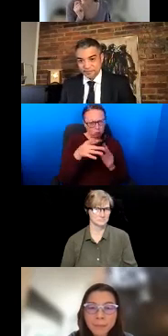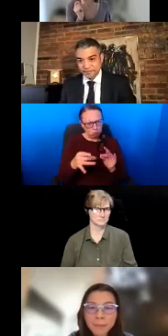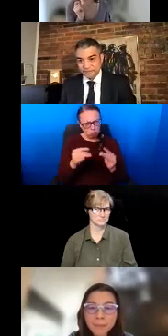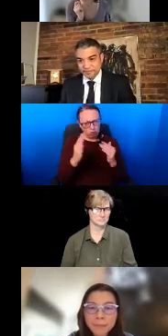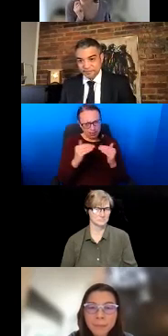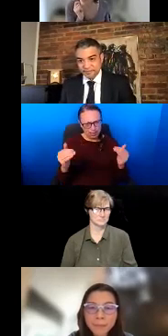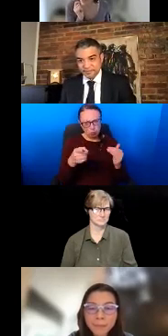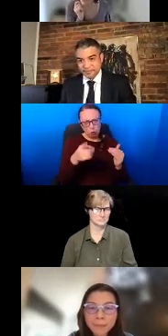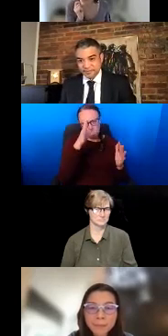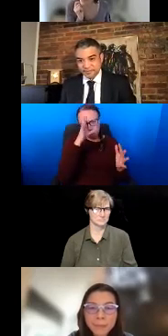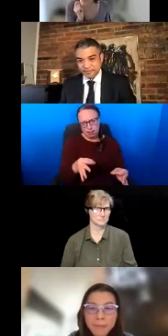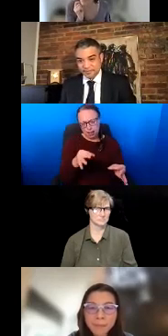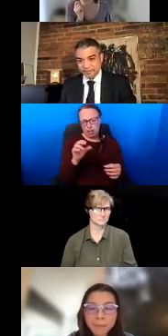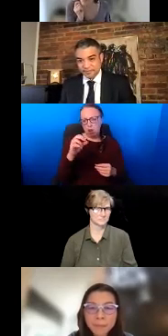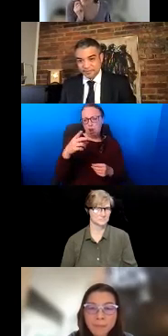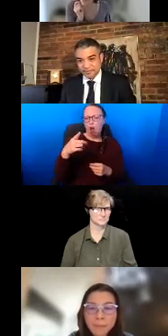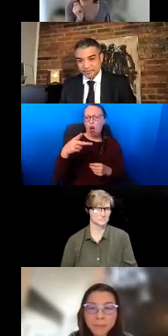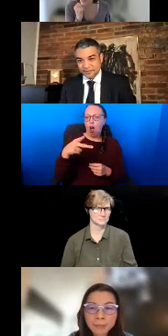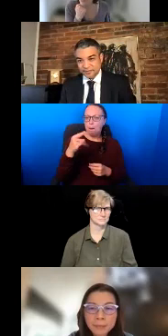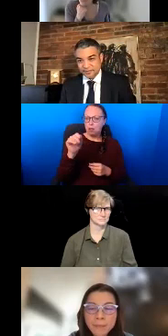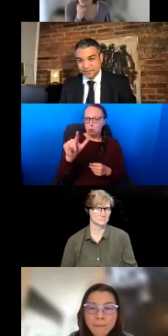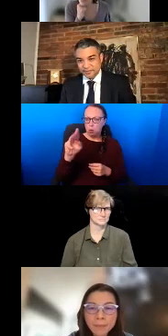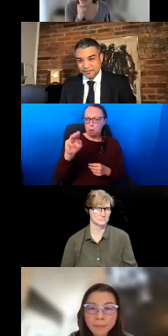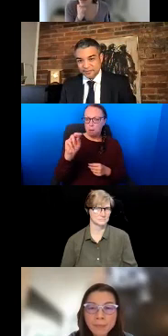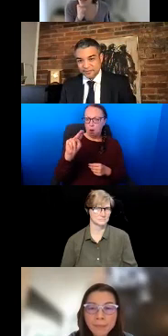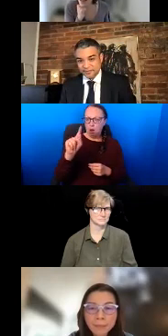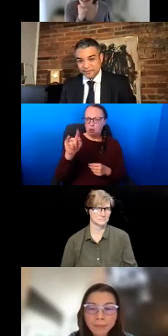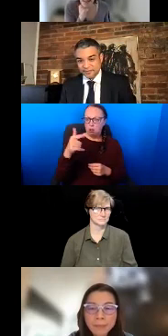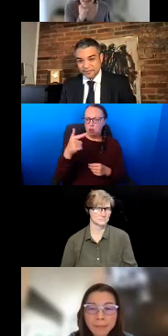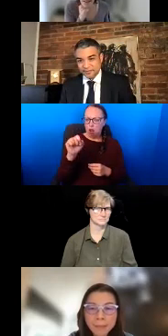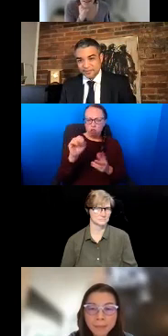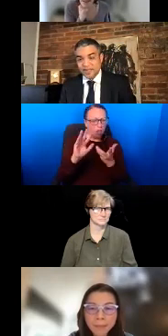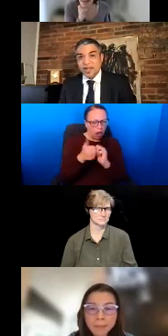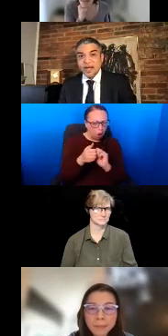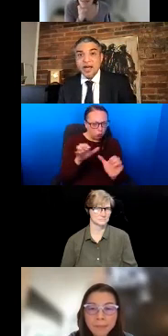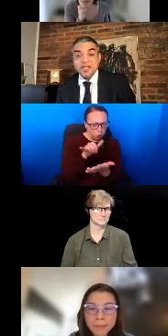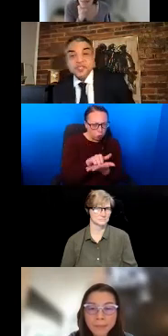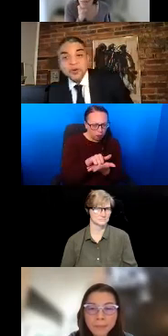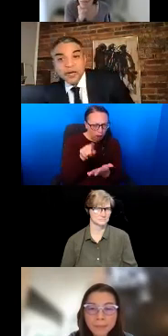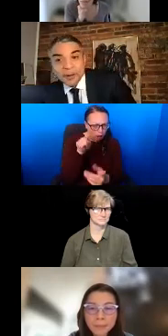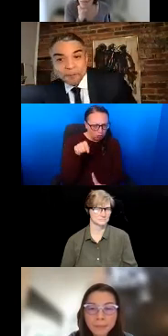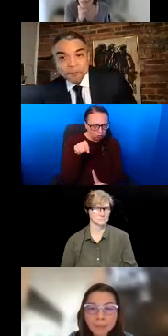optimal montage. I wonder if you could say a little bit about how you did that.